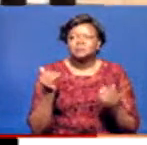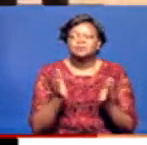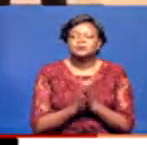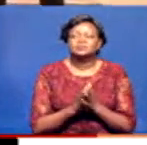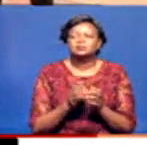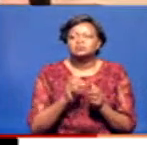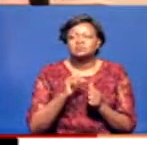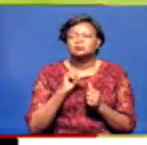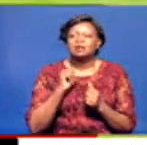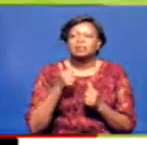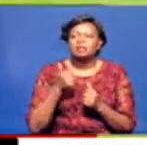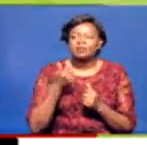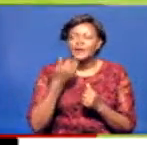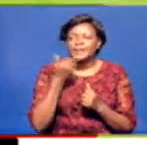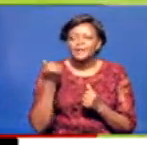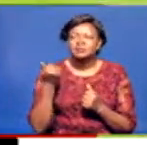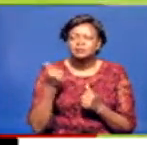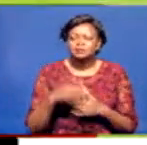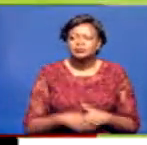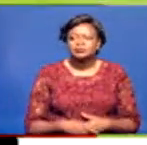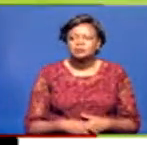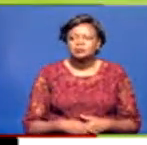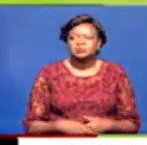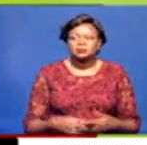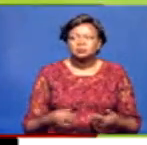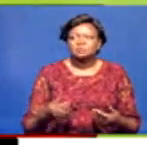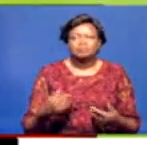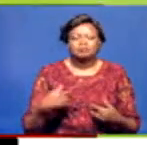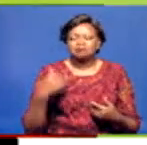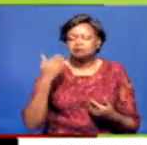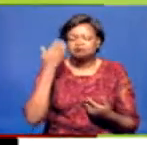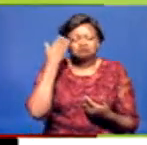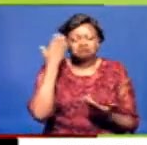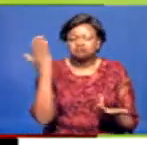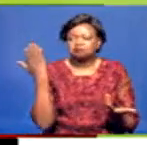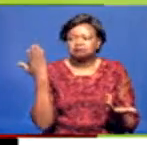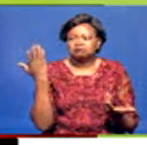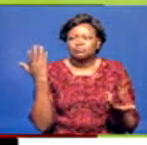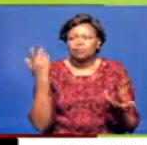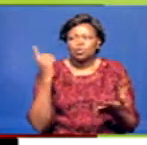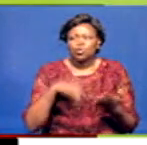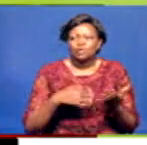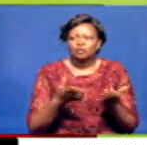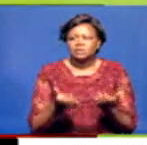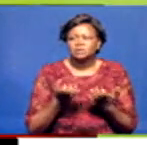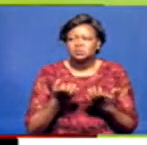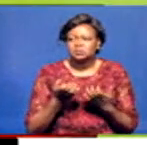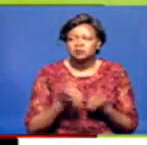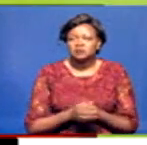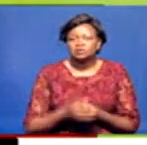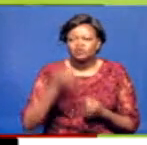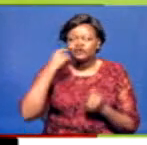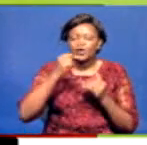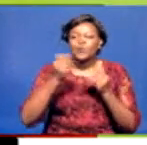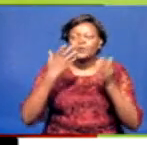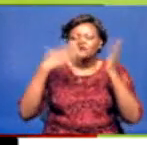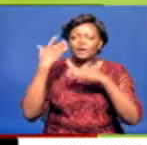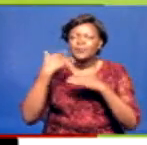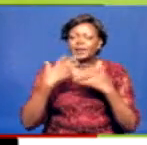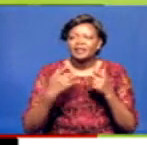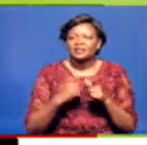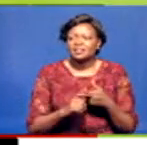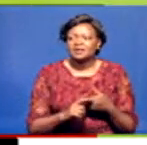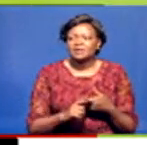was named the best blocker. I didn't have zile vitu zenye zilikuwa zinafaa for a professional player, and I'm